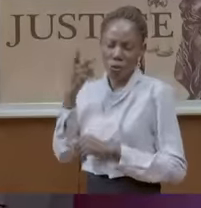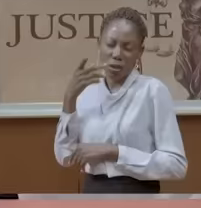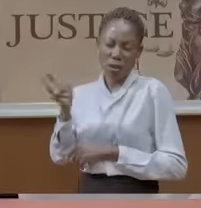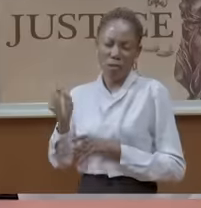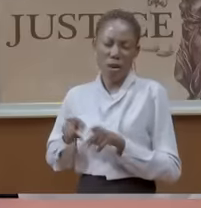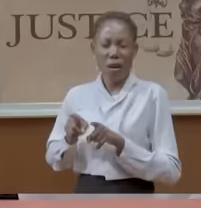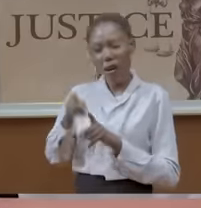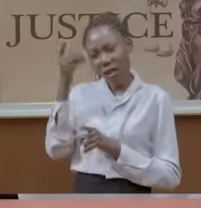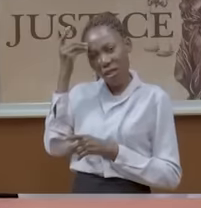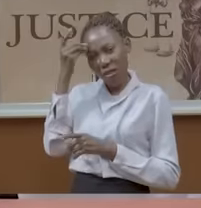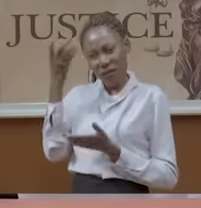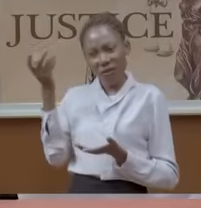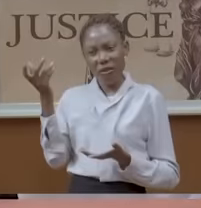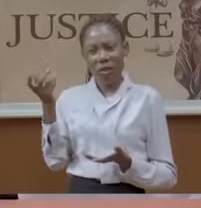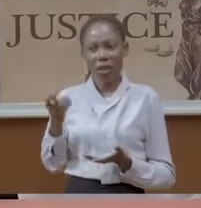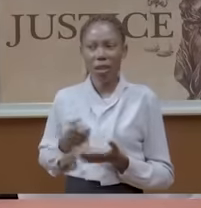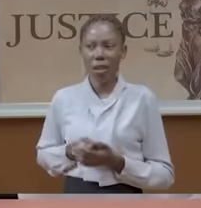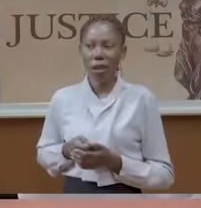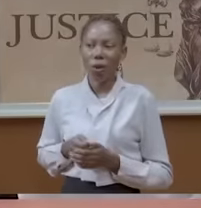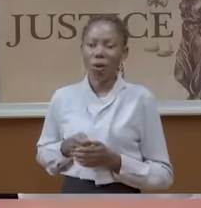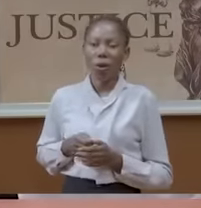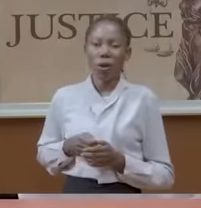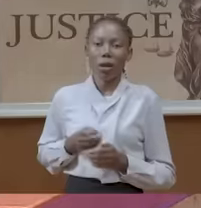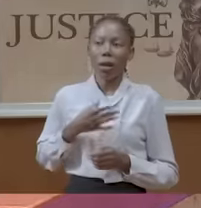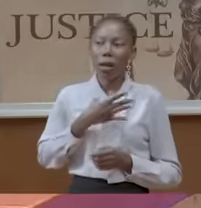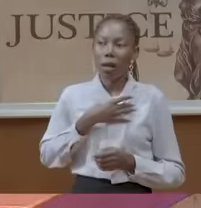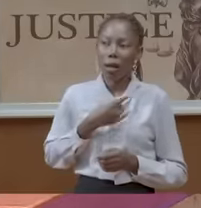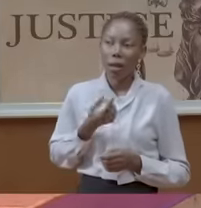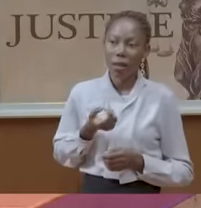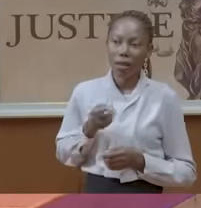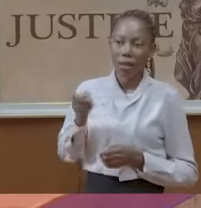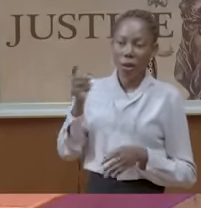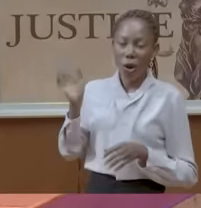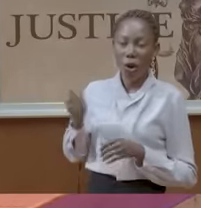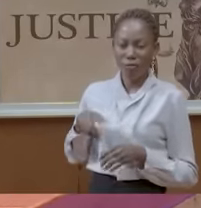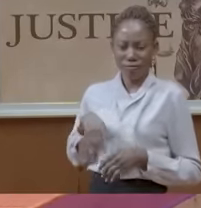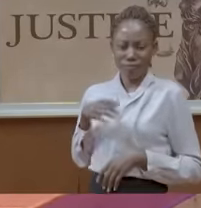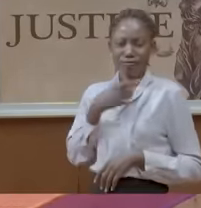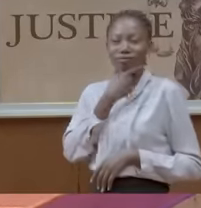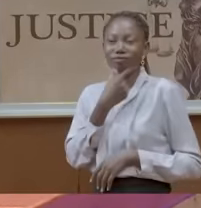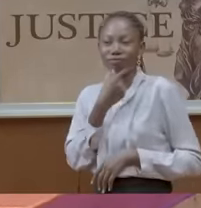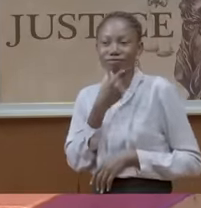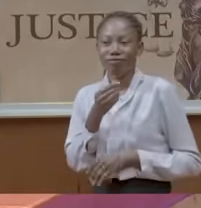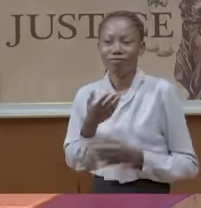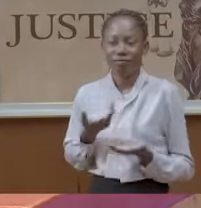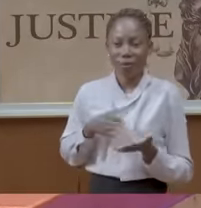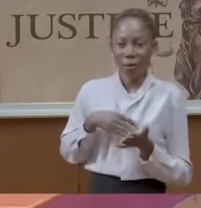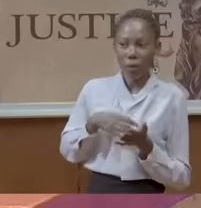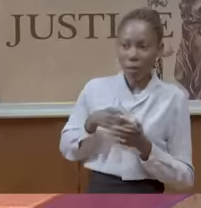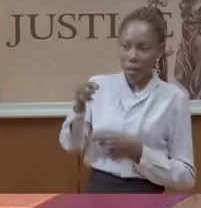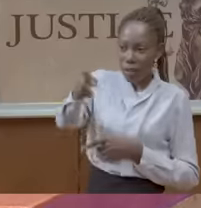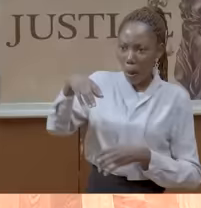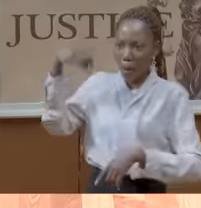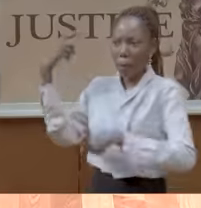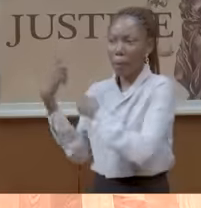ah. So she was not telling them. So when I came and talked, she was pretending that she's weak. She wants, because she beats me like